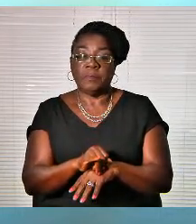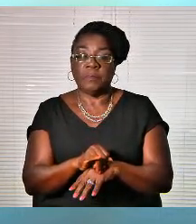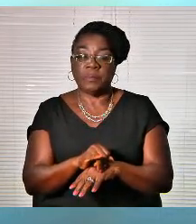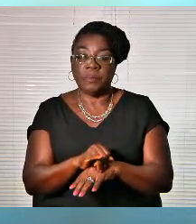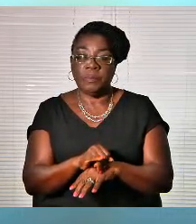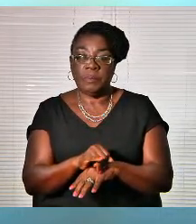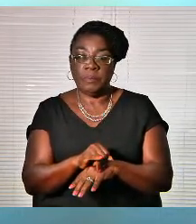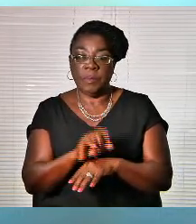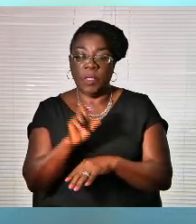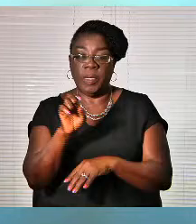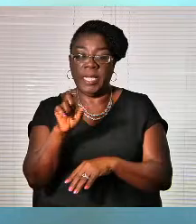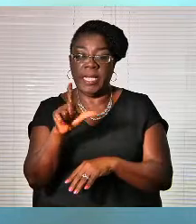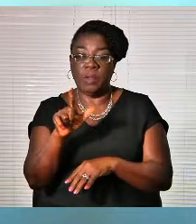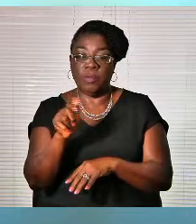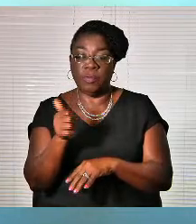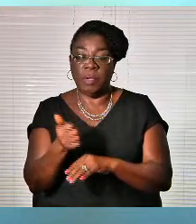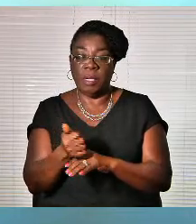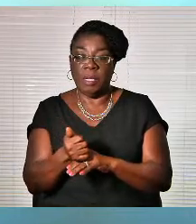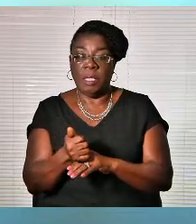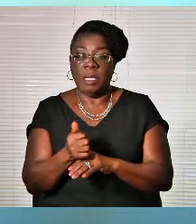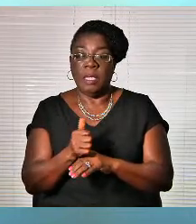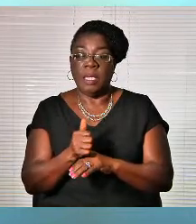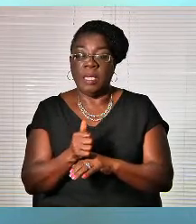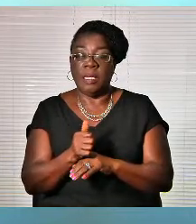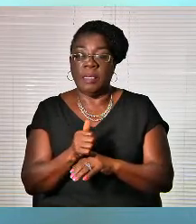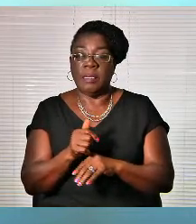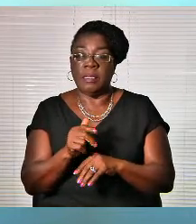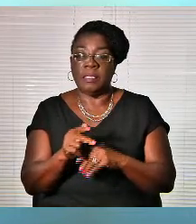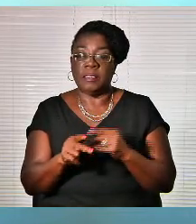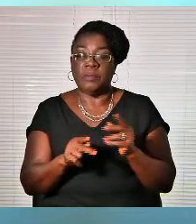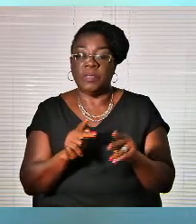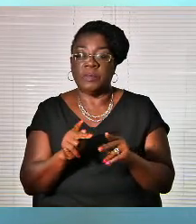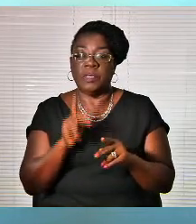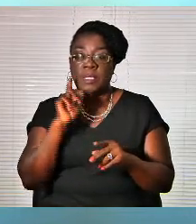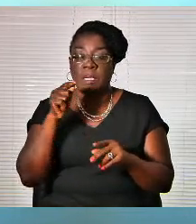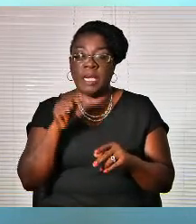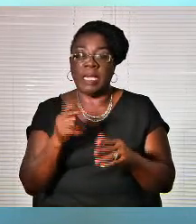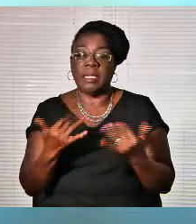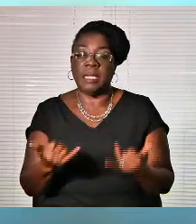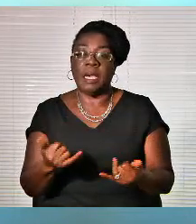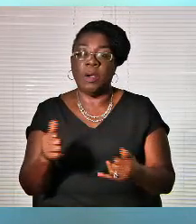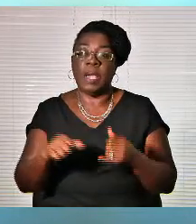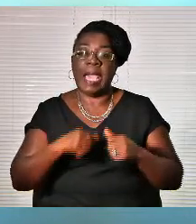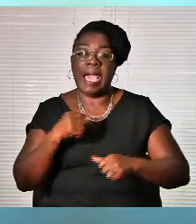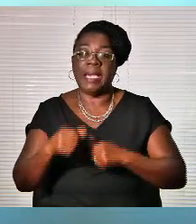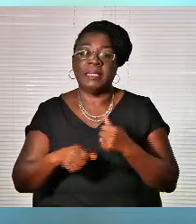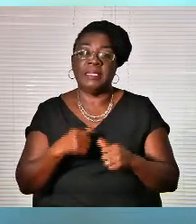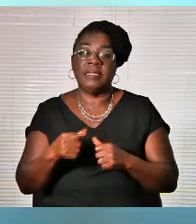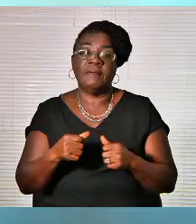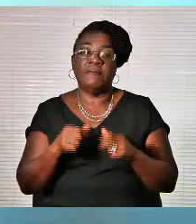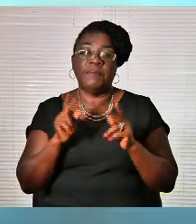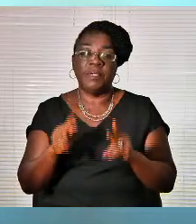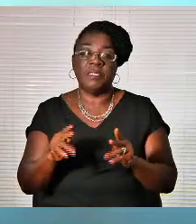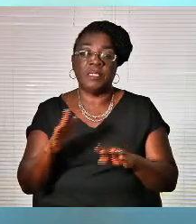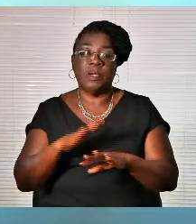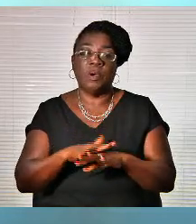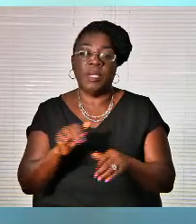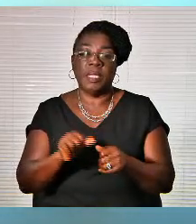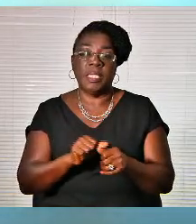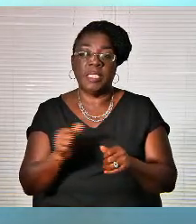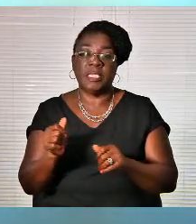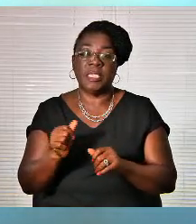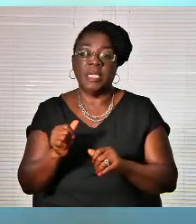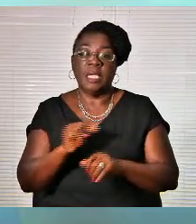of the Eleutheras? And is it possible to report the number of currently active cases per island alongside their total cases on the